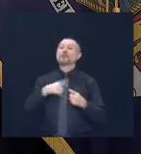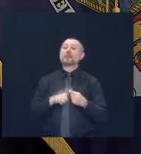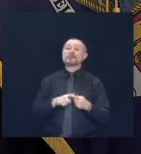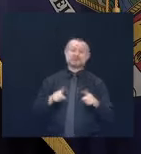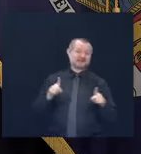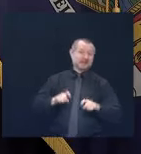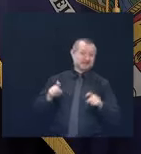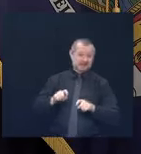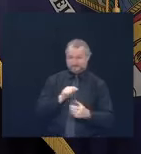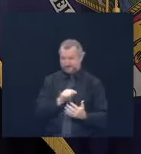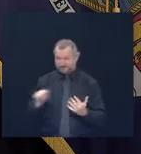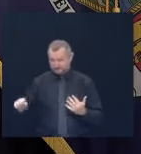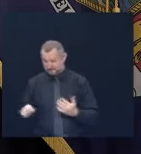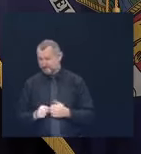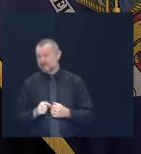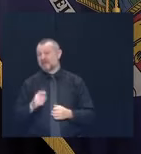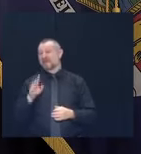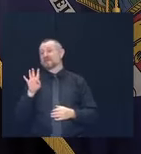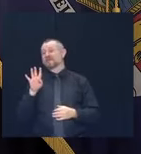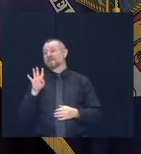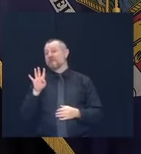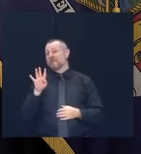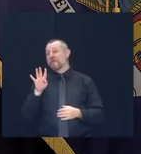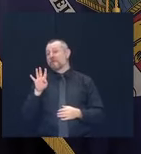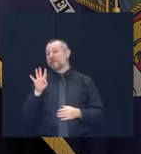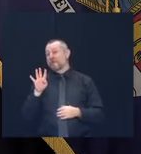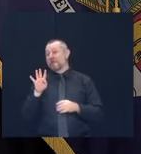have 420 sites in New York City.